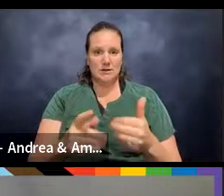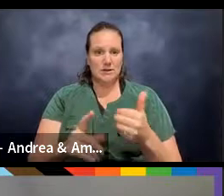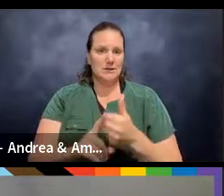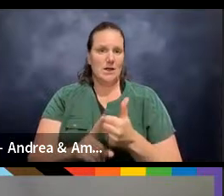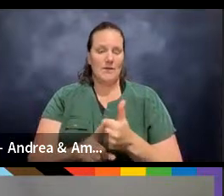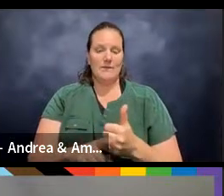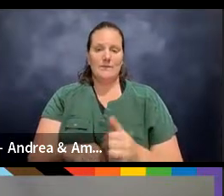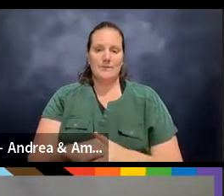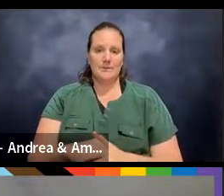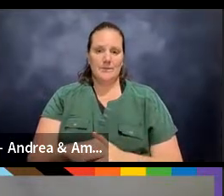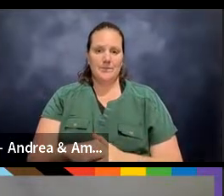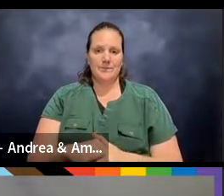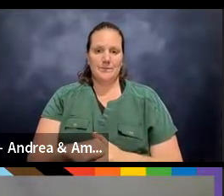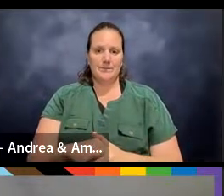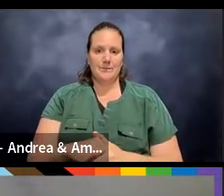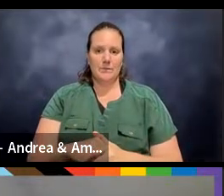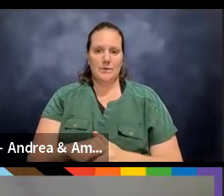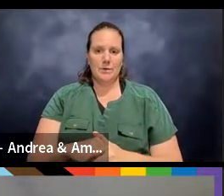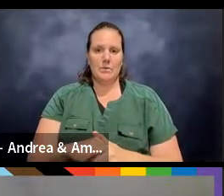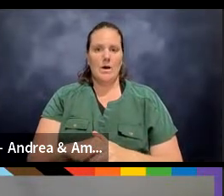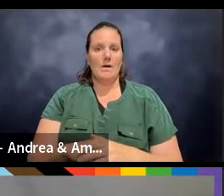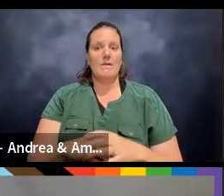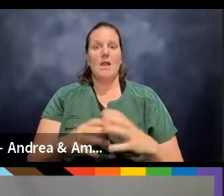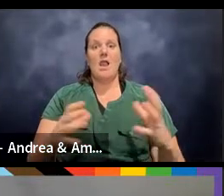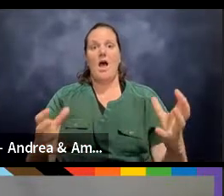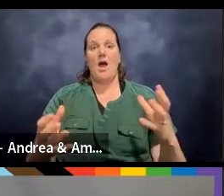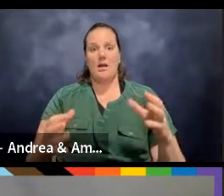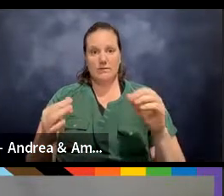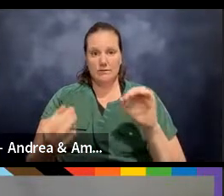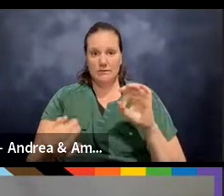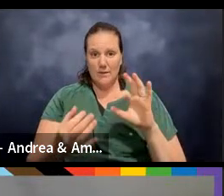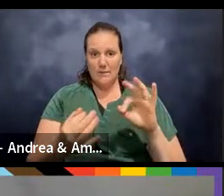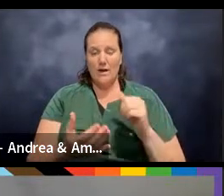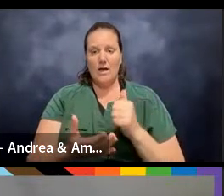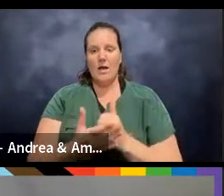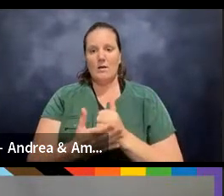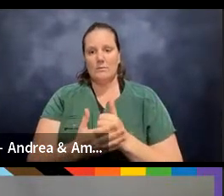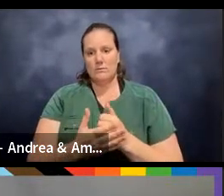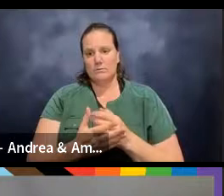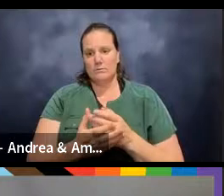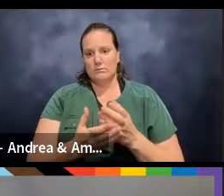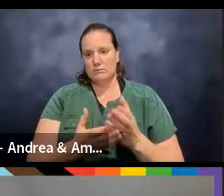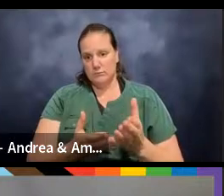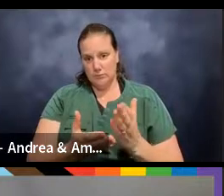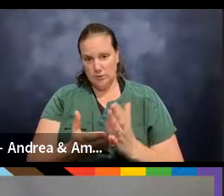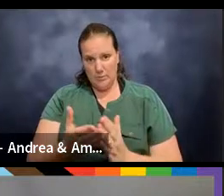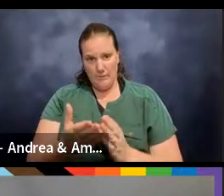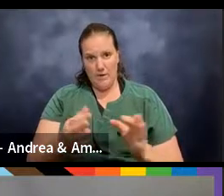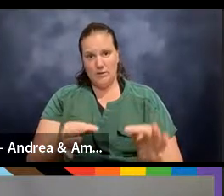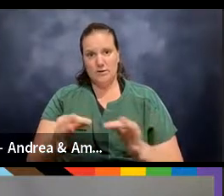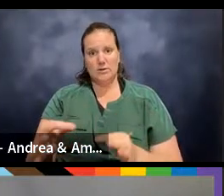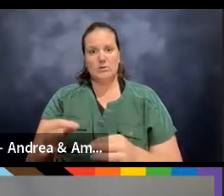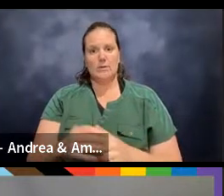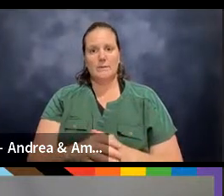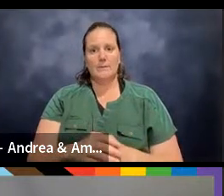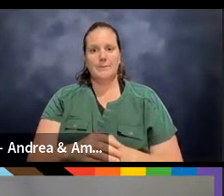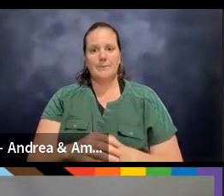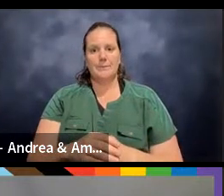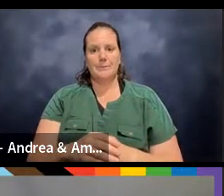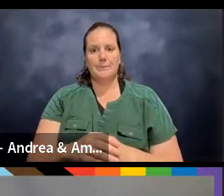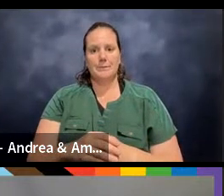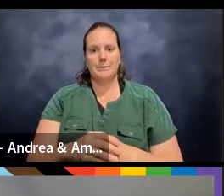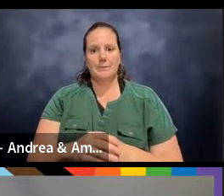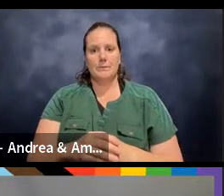has, we have gotten tremendous input that have helped drive some of our decisions. When we were talking